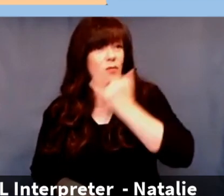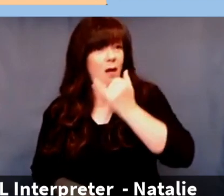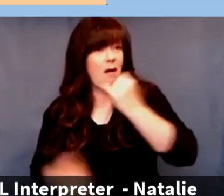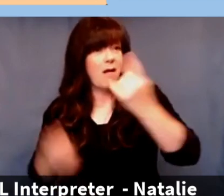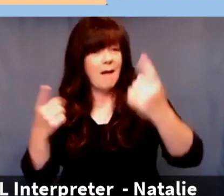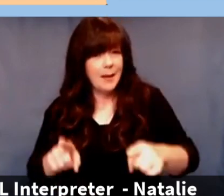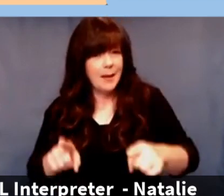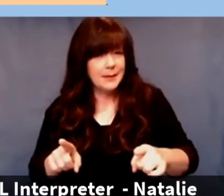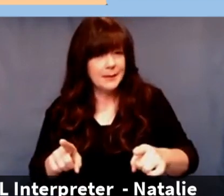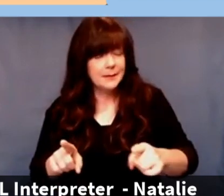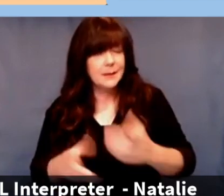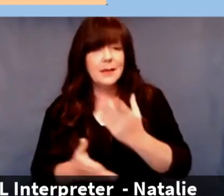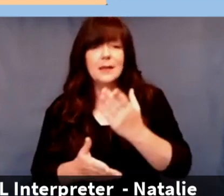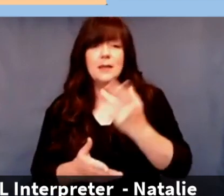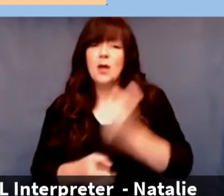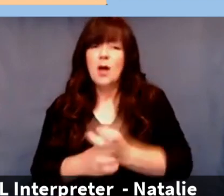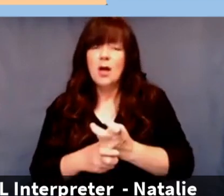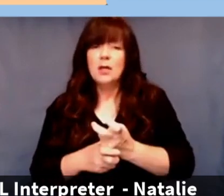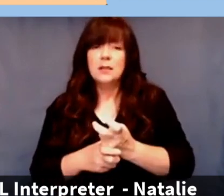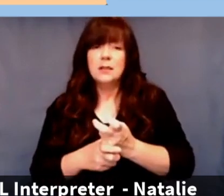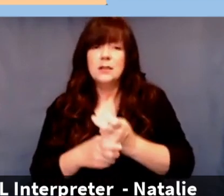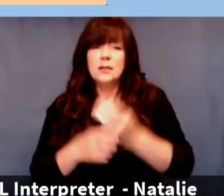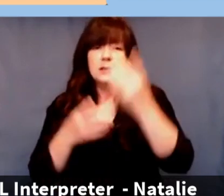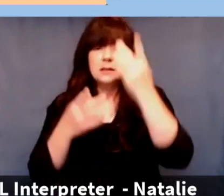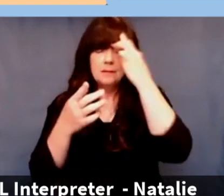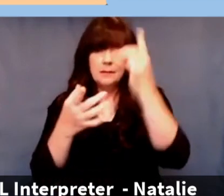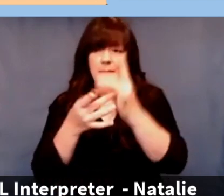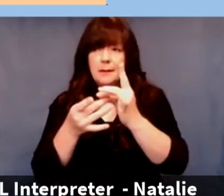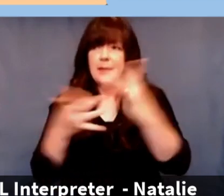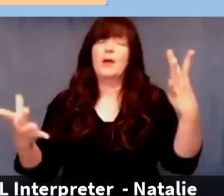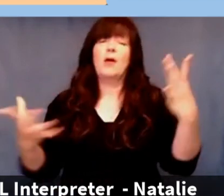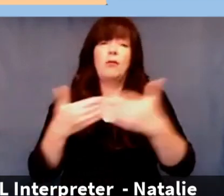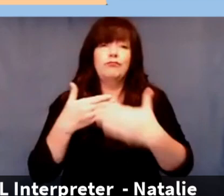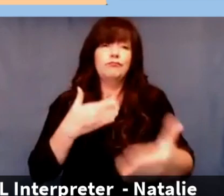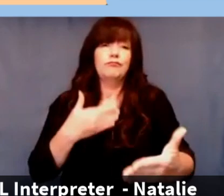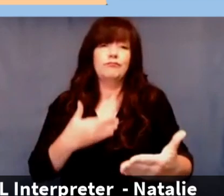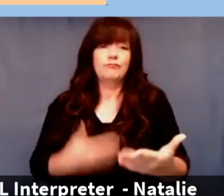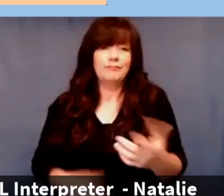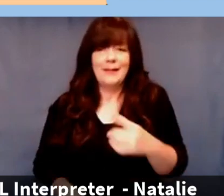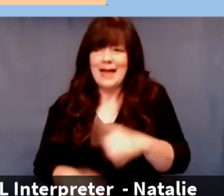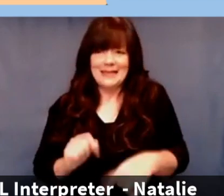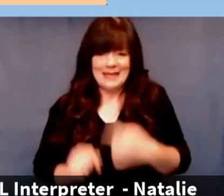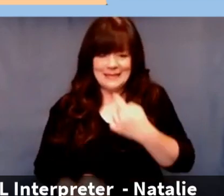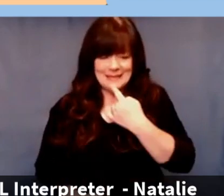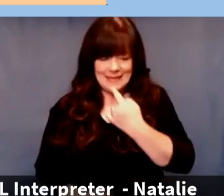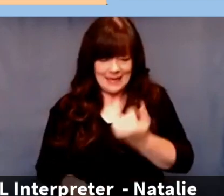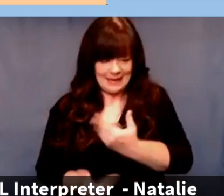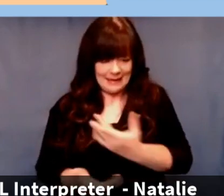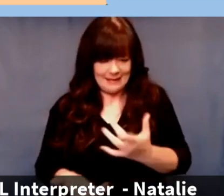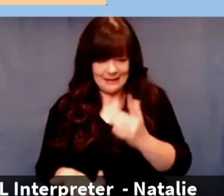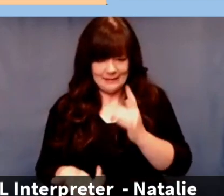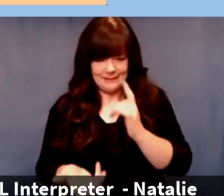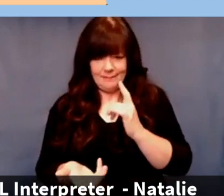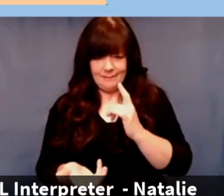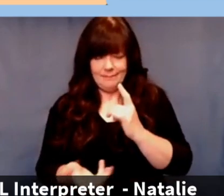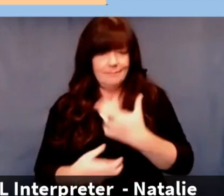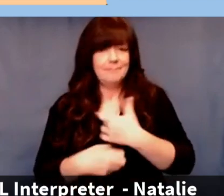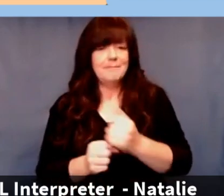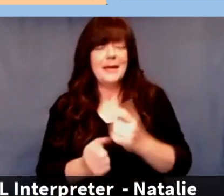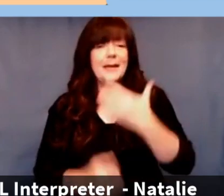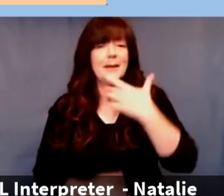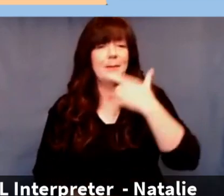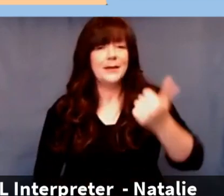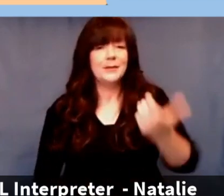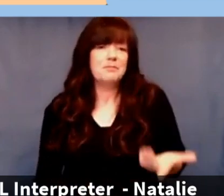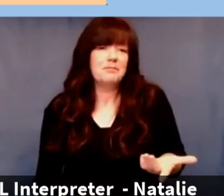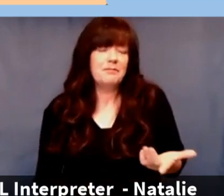to get past that. So I can't expect people to like just like I, there's nothing really I could say that can make that better. It's just